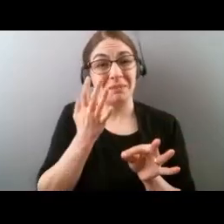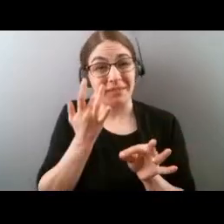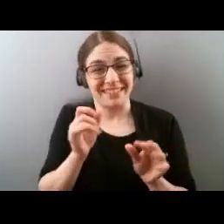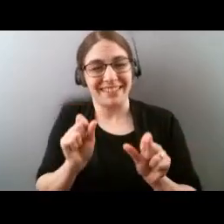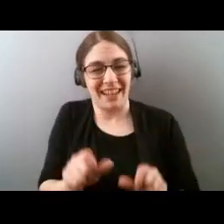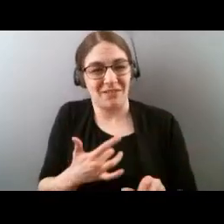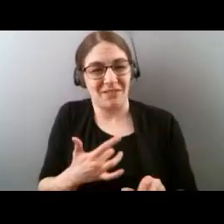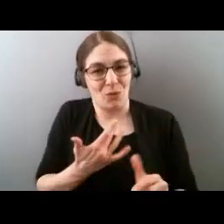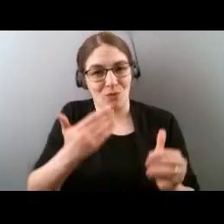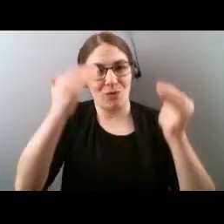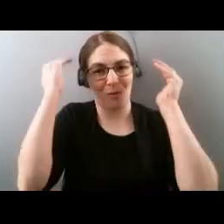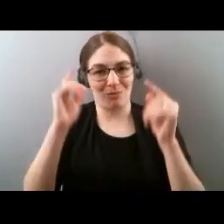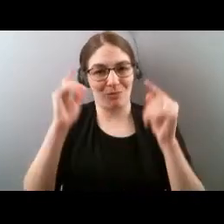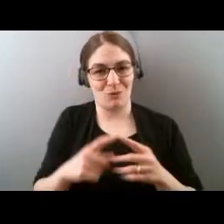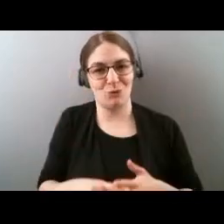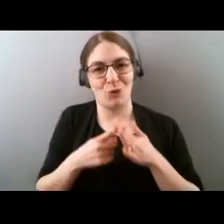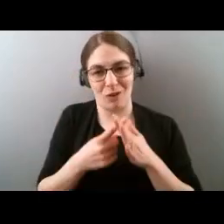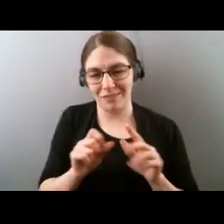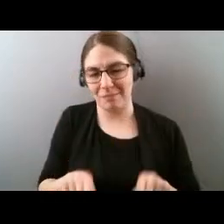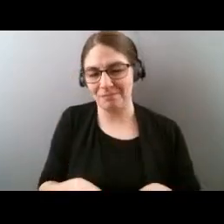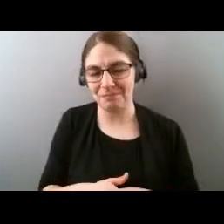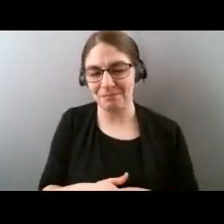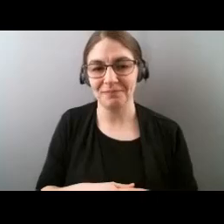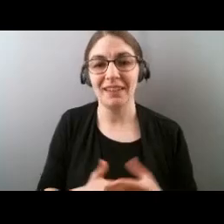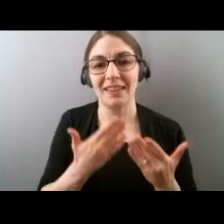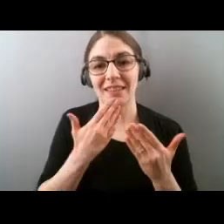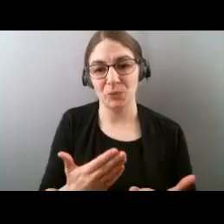you start. Thank you.